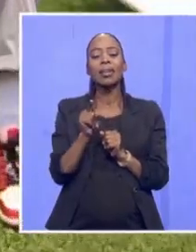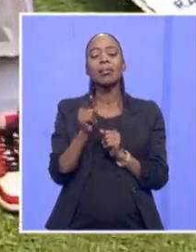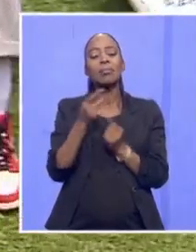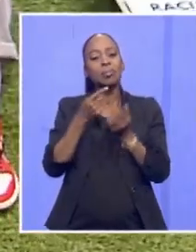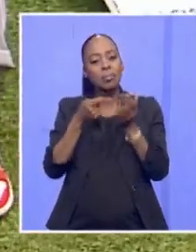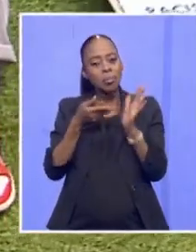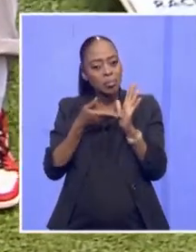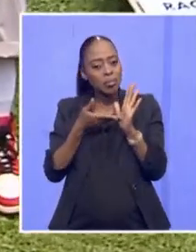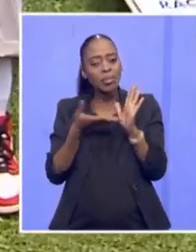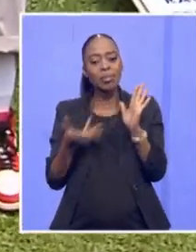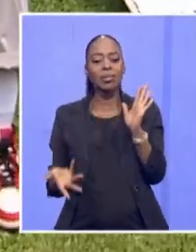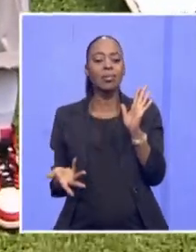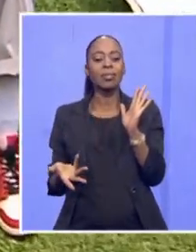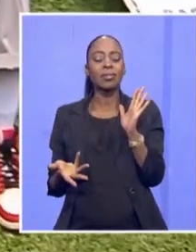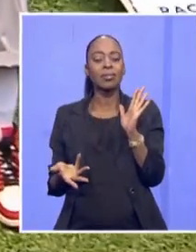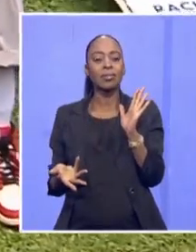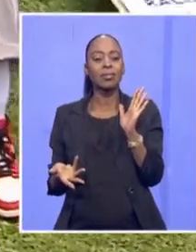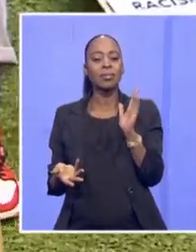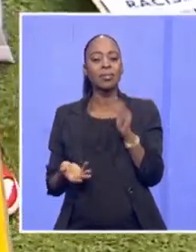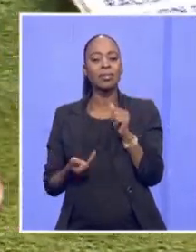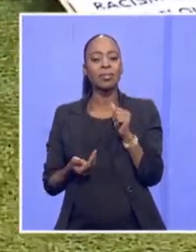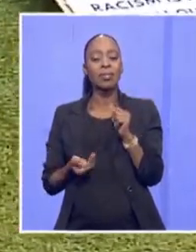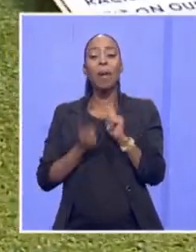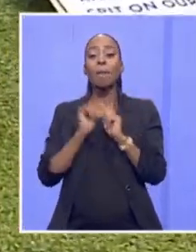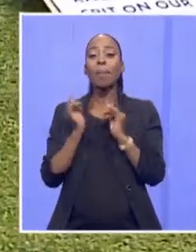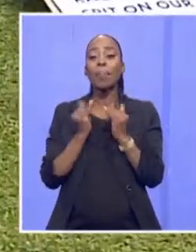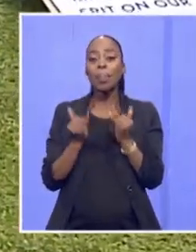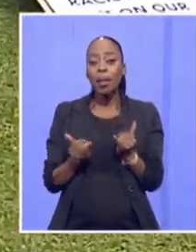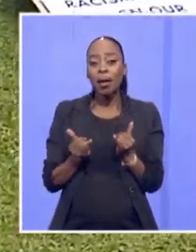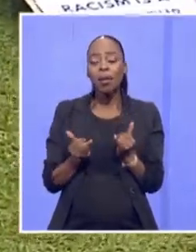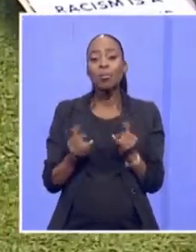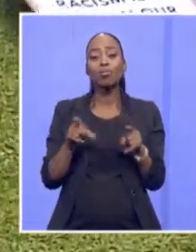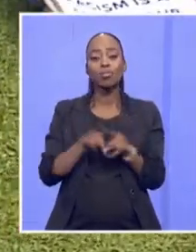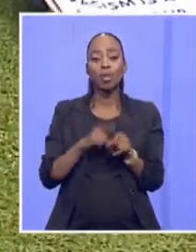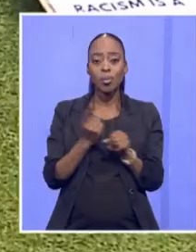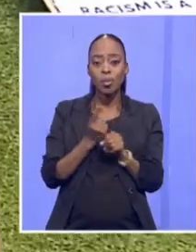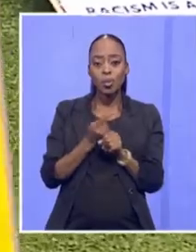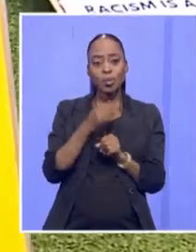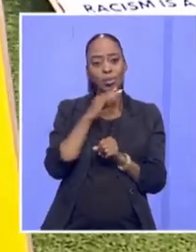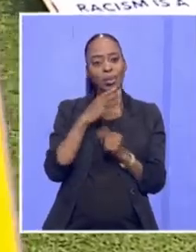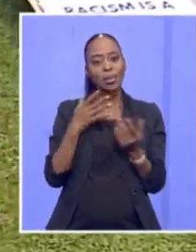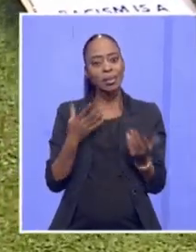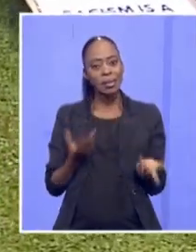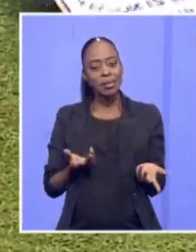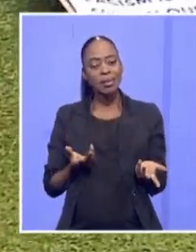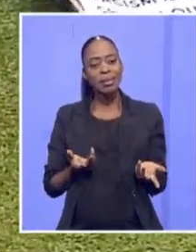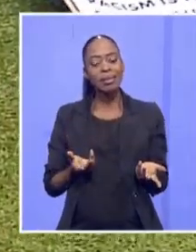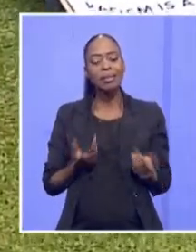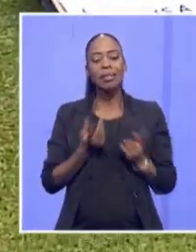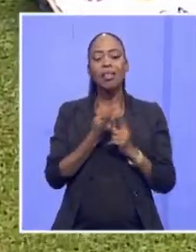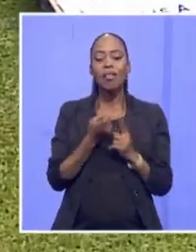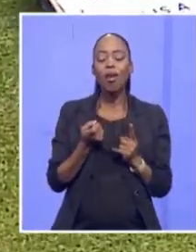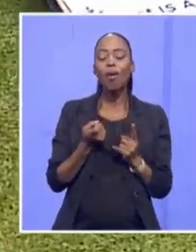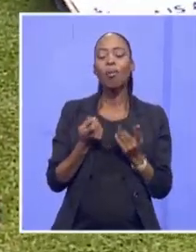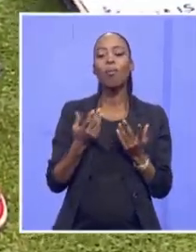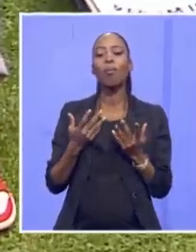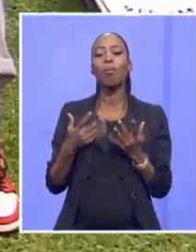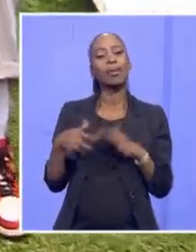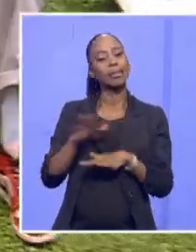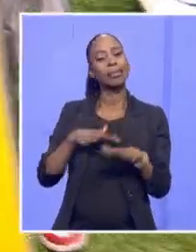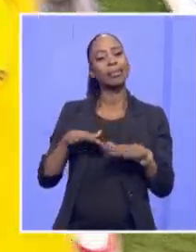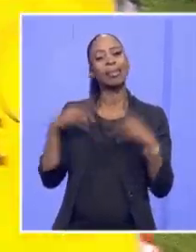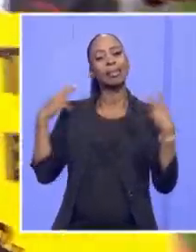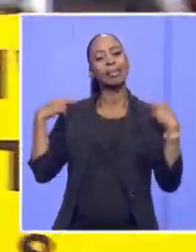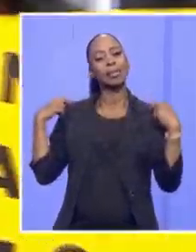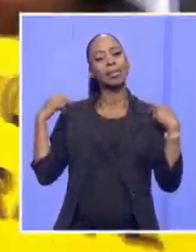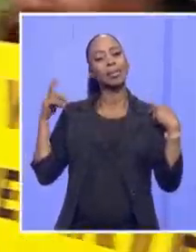And you know, at this particular stage, I think, you know, from where we are standing, some security